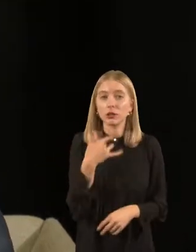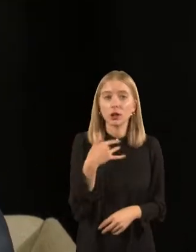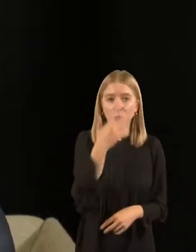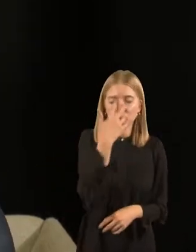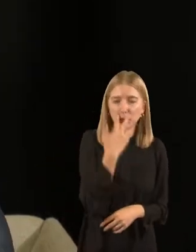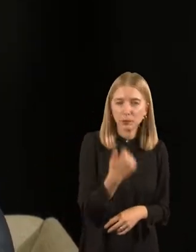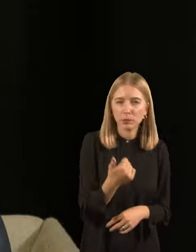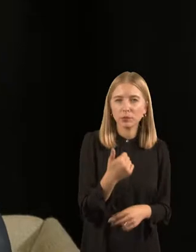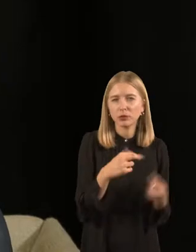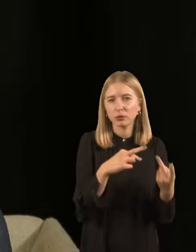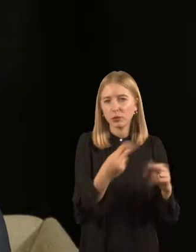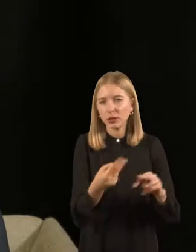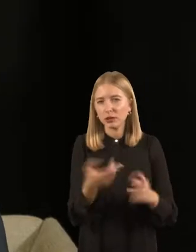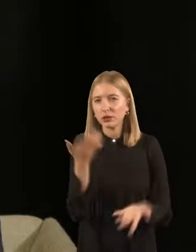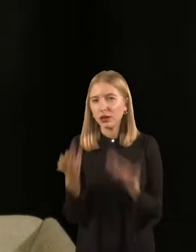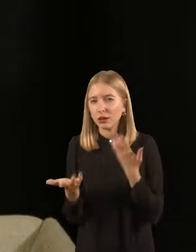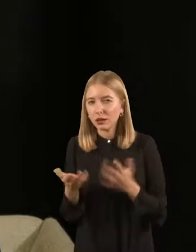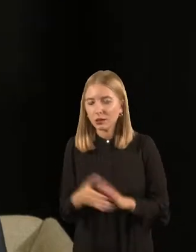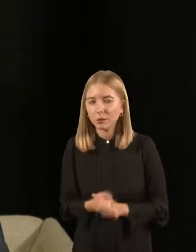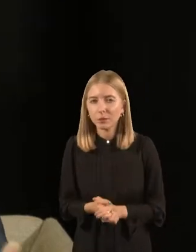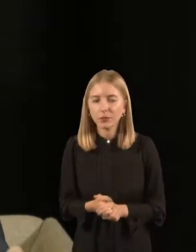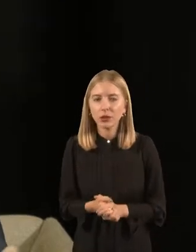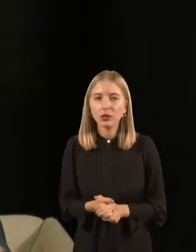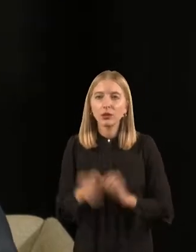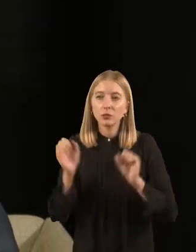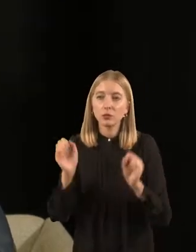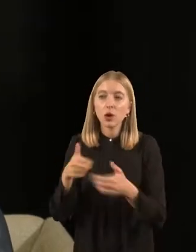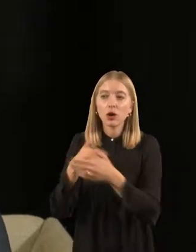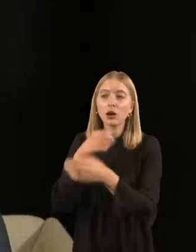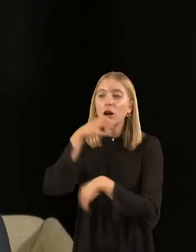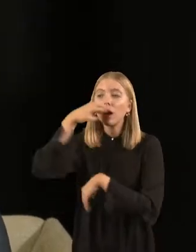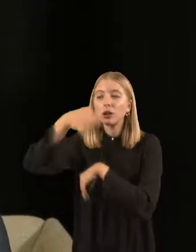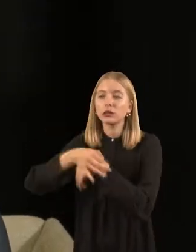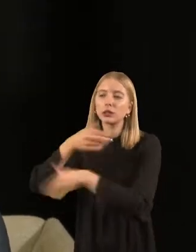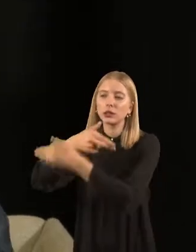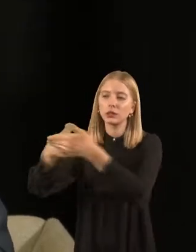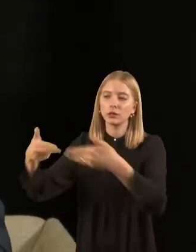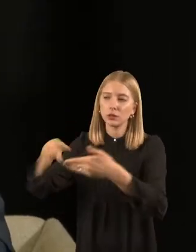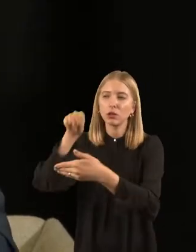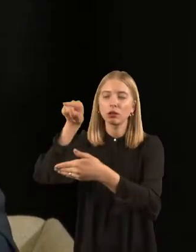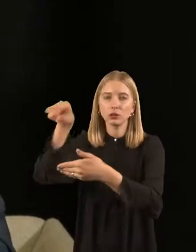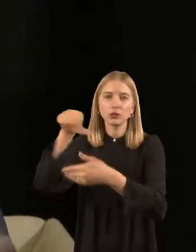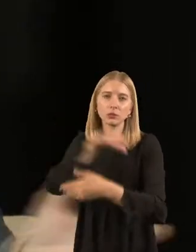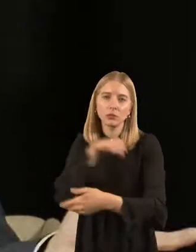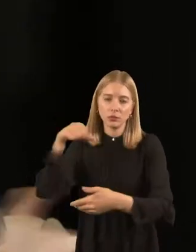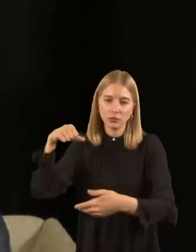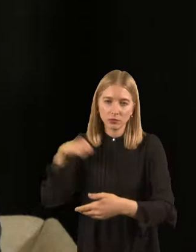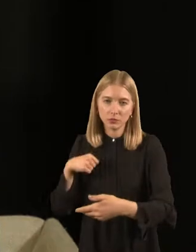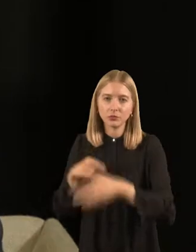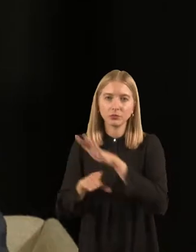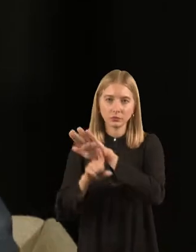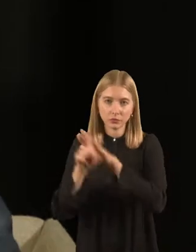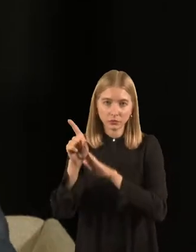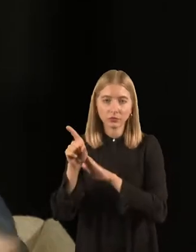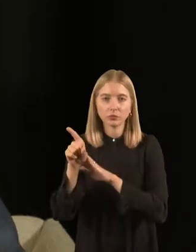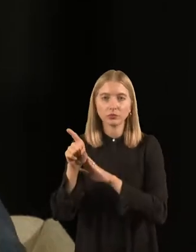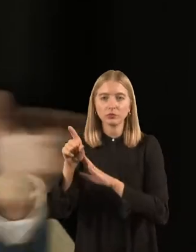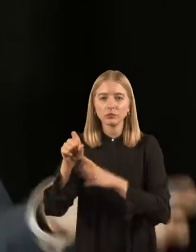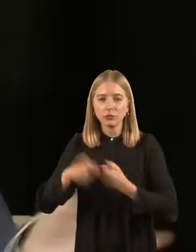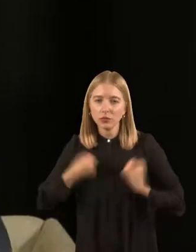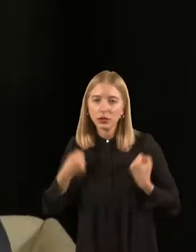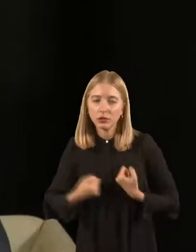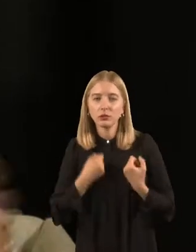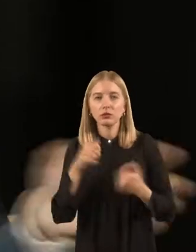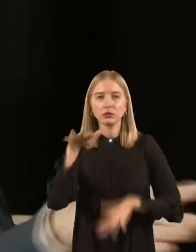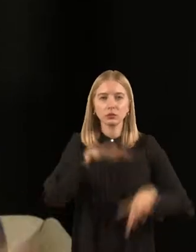the problems and then think about what kind of funds do we need, who will